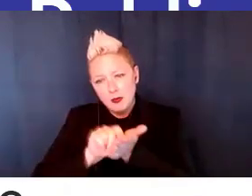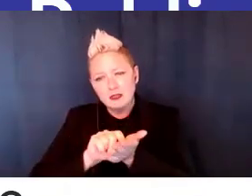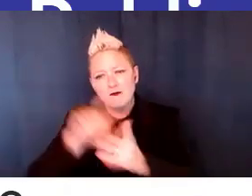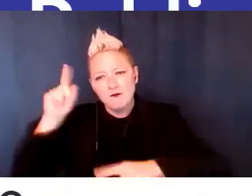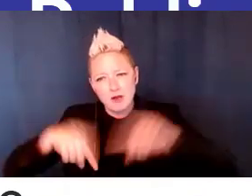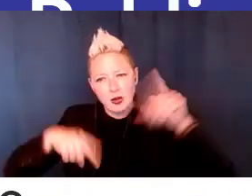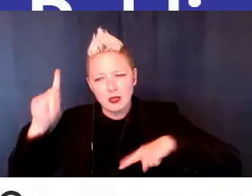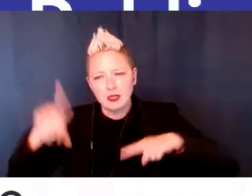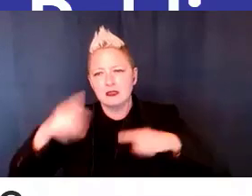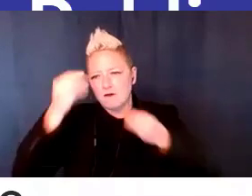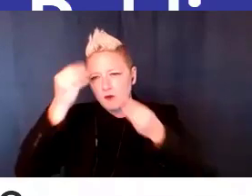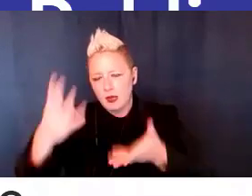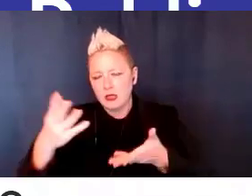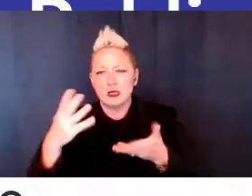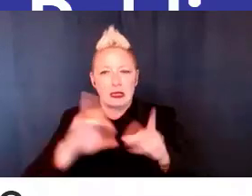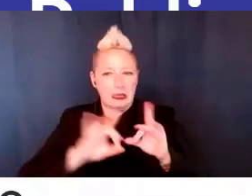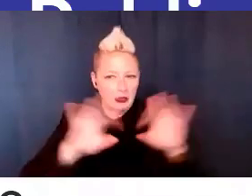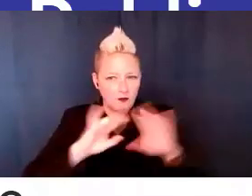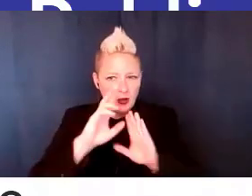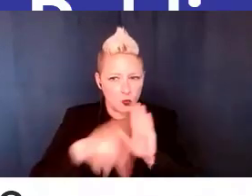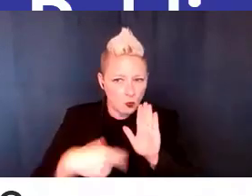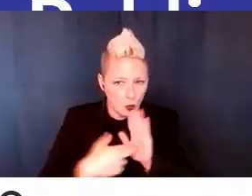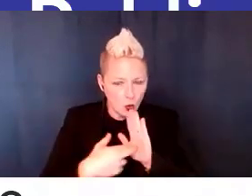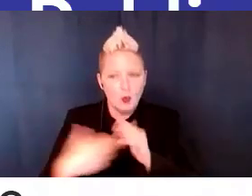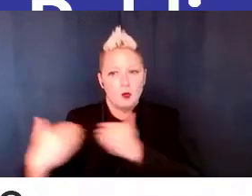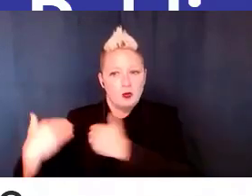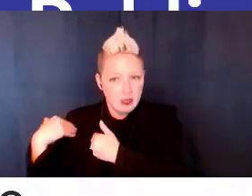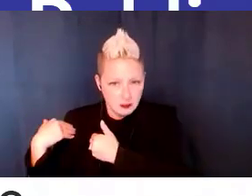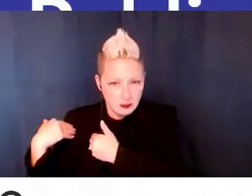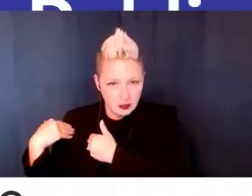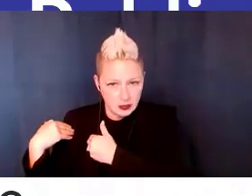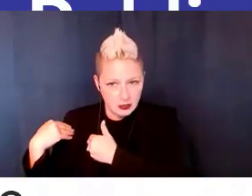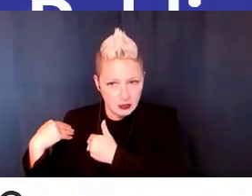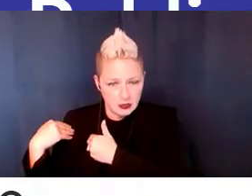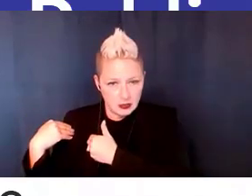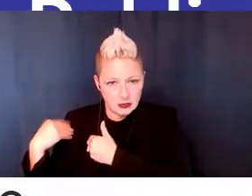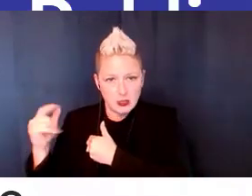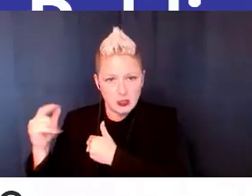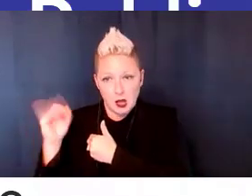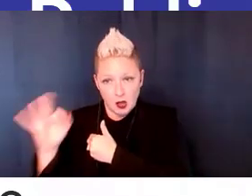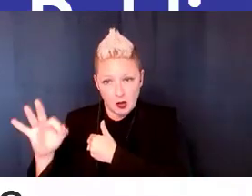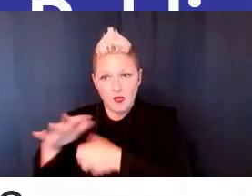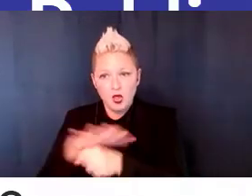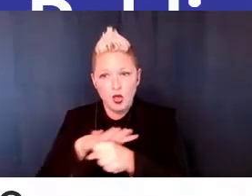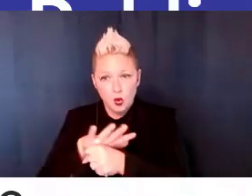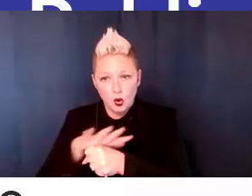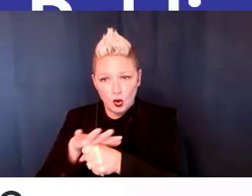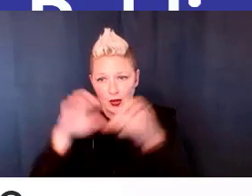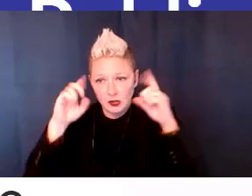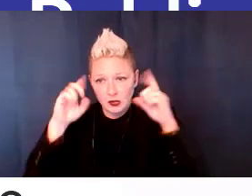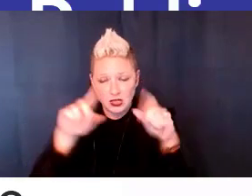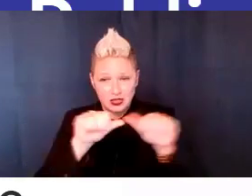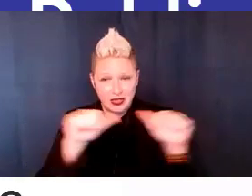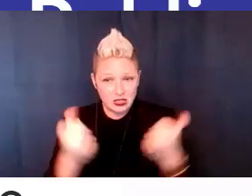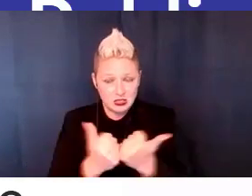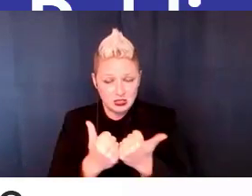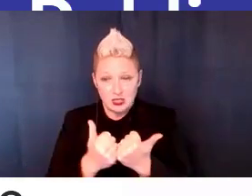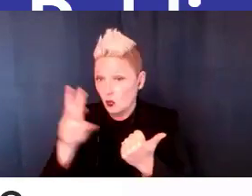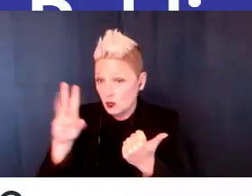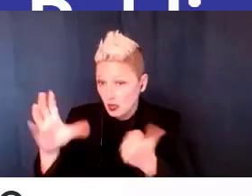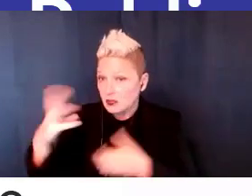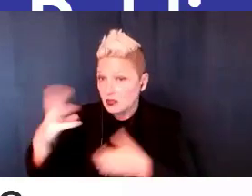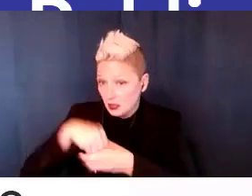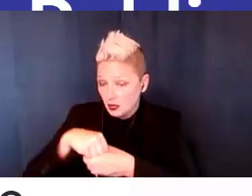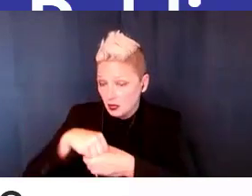guidance related to clarifying its roles and responsibilities of local education agencies, which in Wisconsin includes